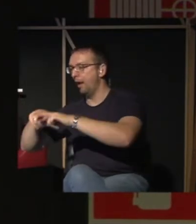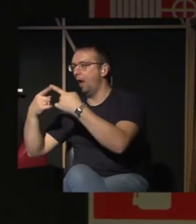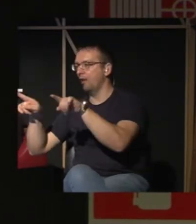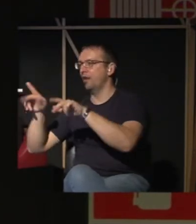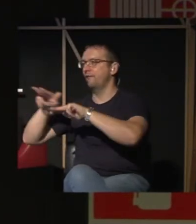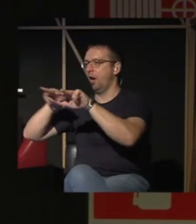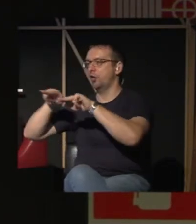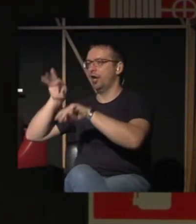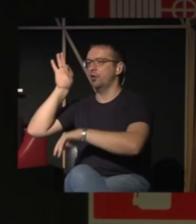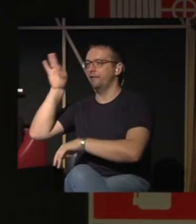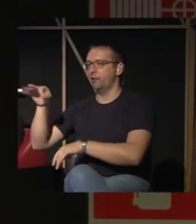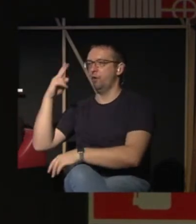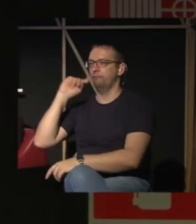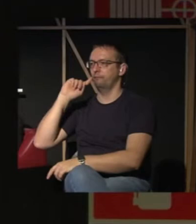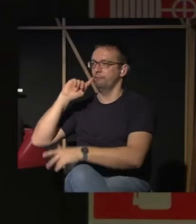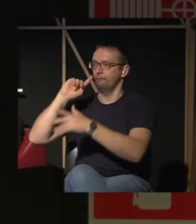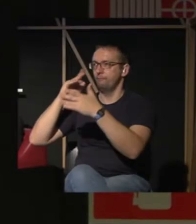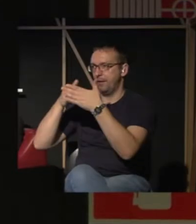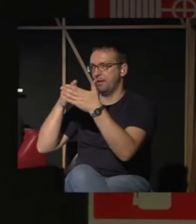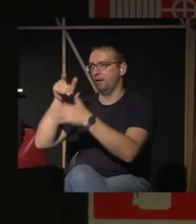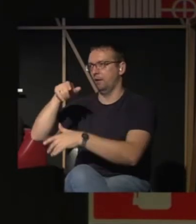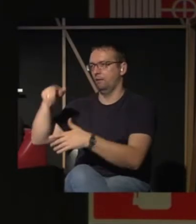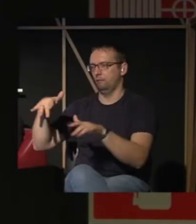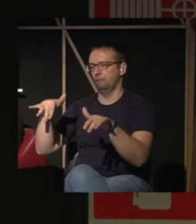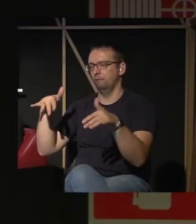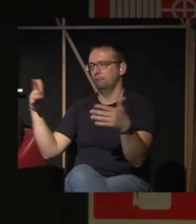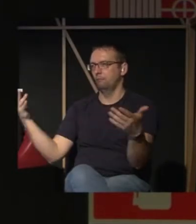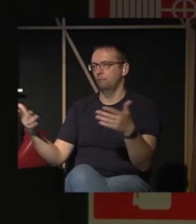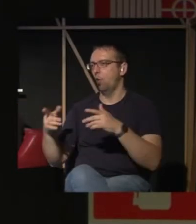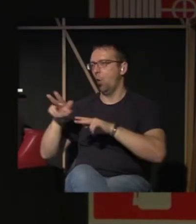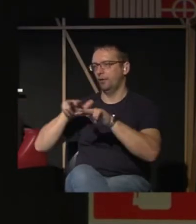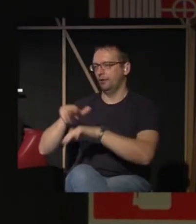more. Some of the success factors for us.